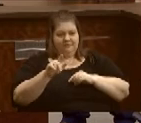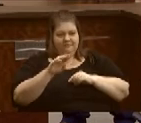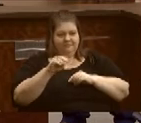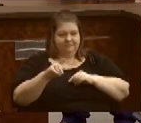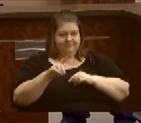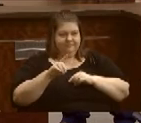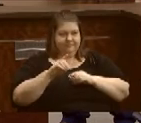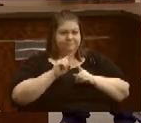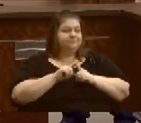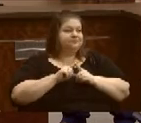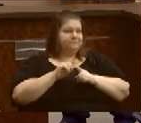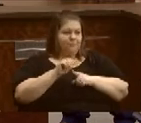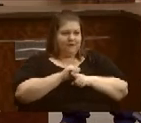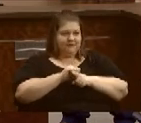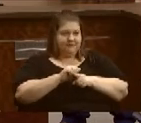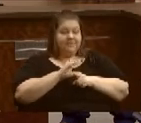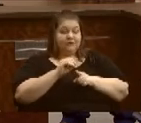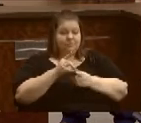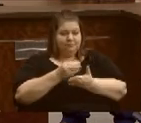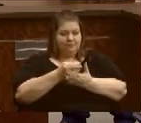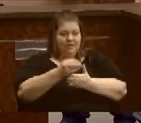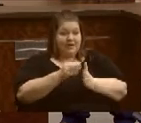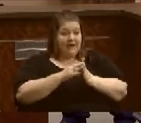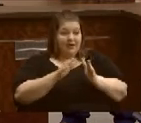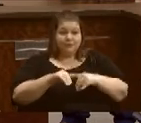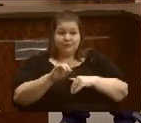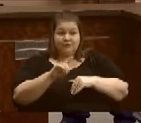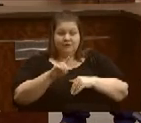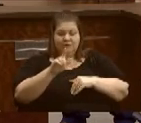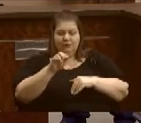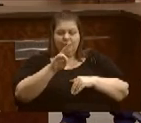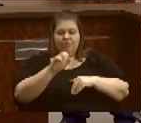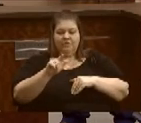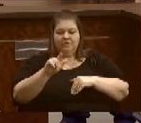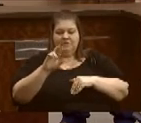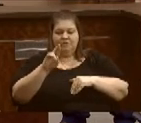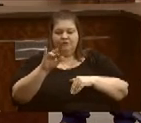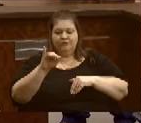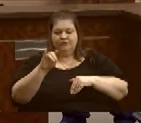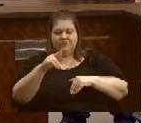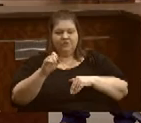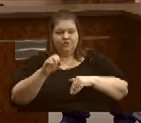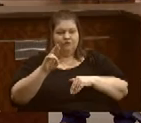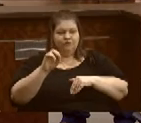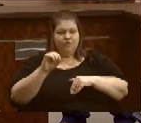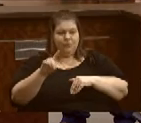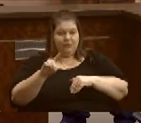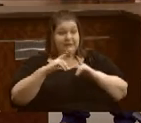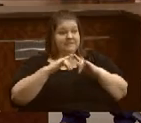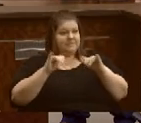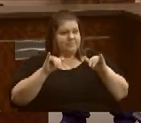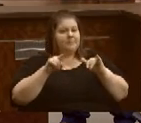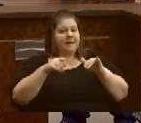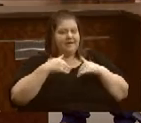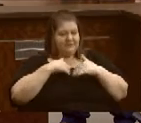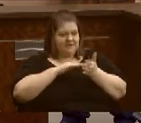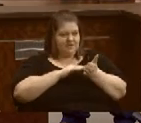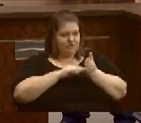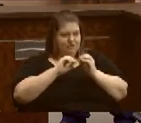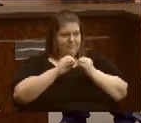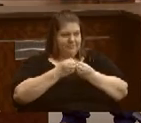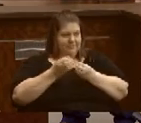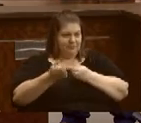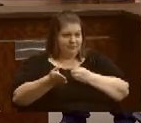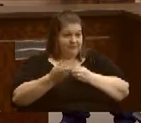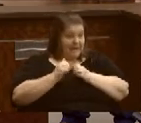time. And you bought a house on Laurel Ridge Road, where you held your office. And the reason why I know that, because